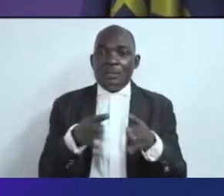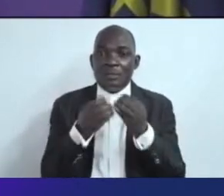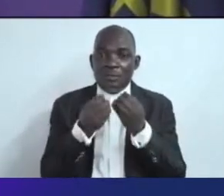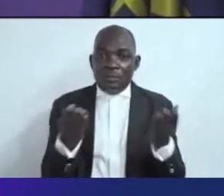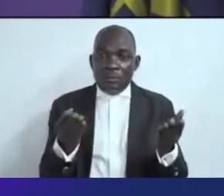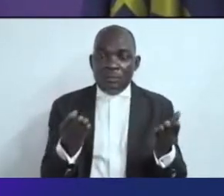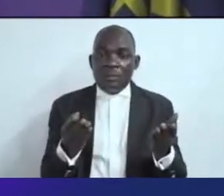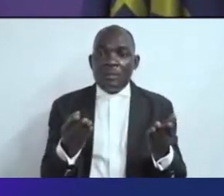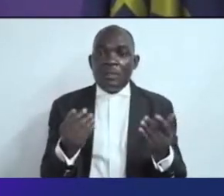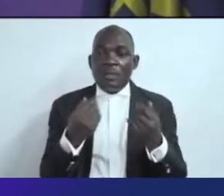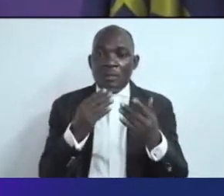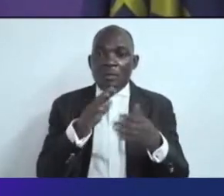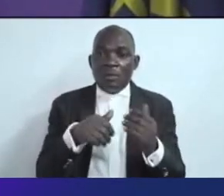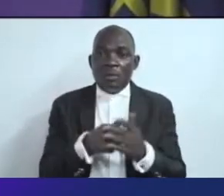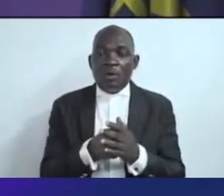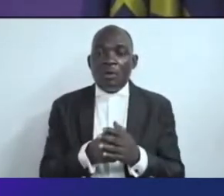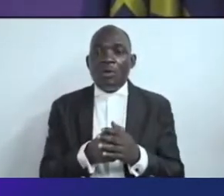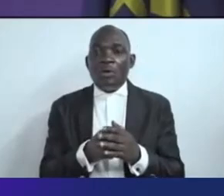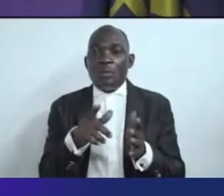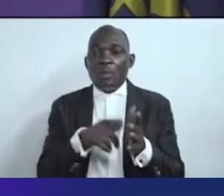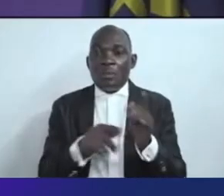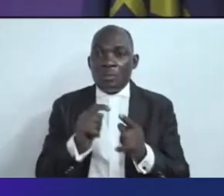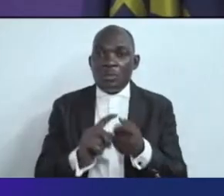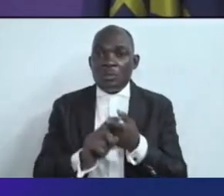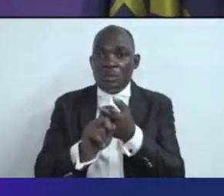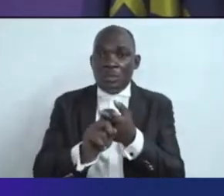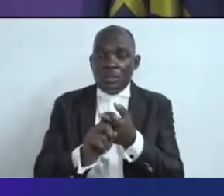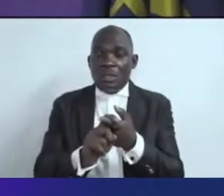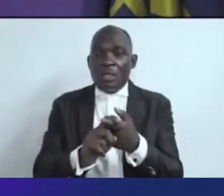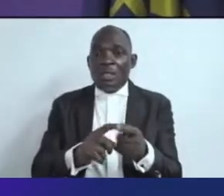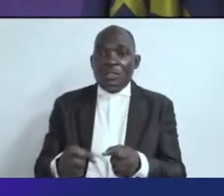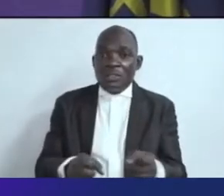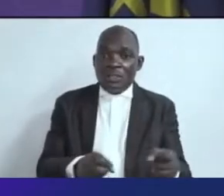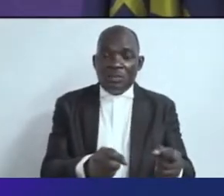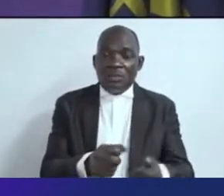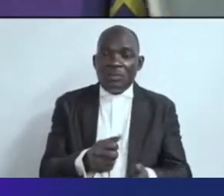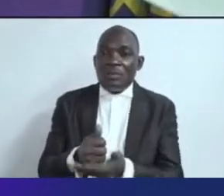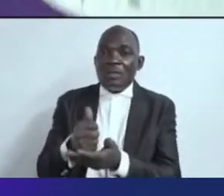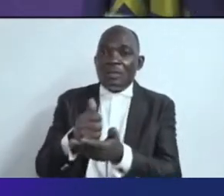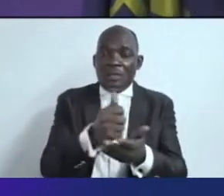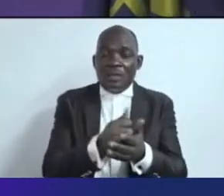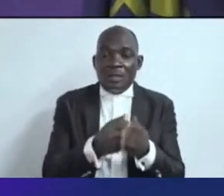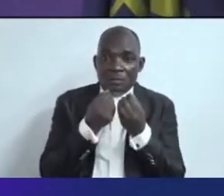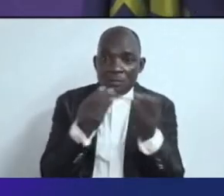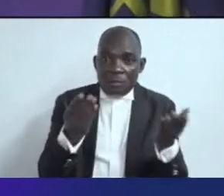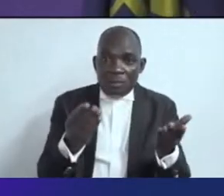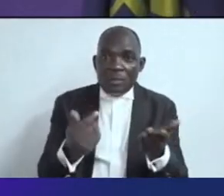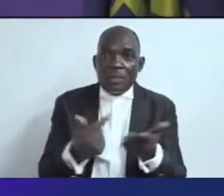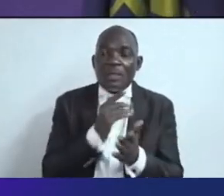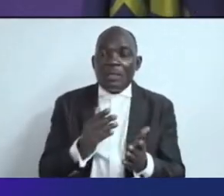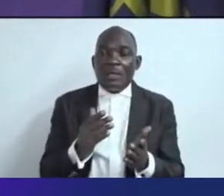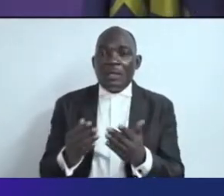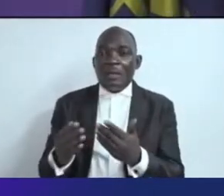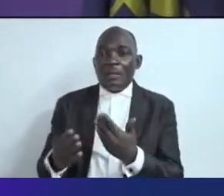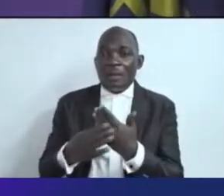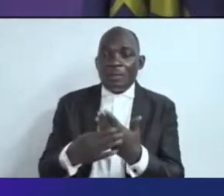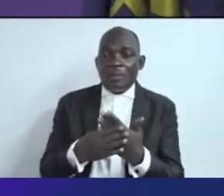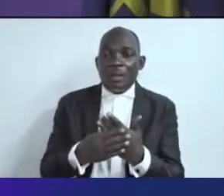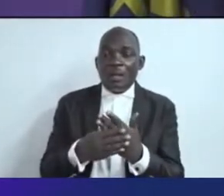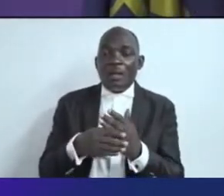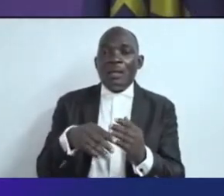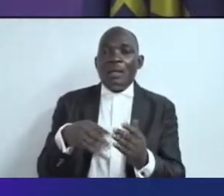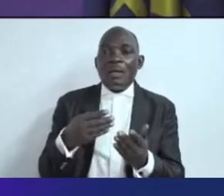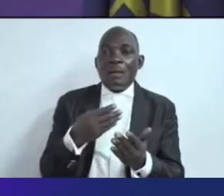the press, for their partnership and the strategic role you played helping to inform the Ghanaian people about the bank's monetary policy